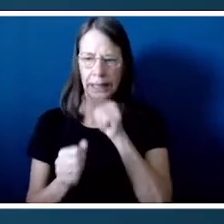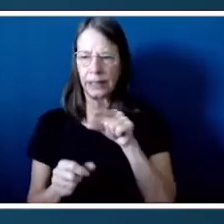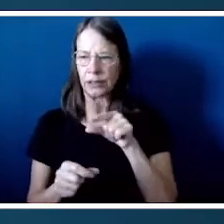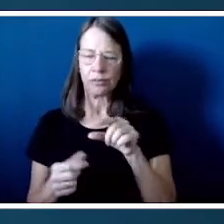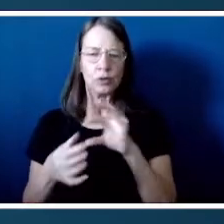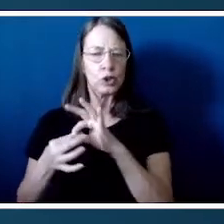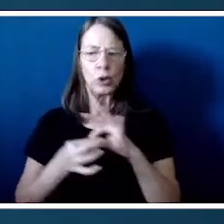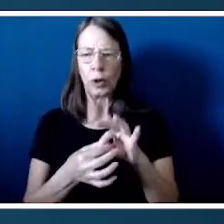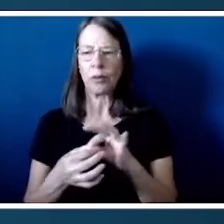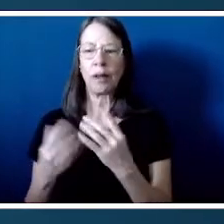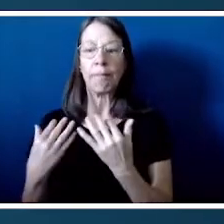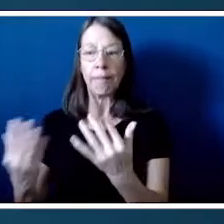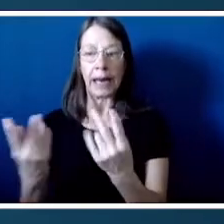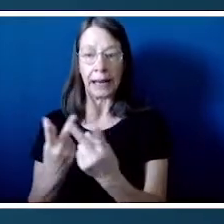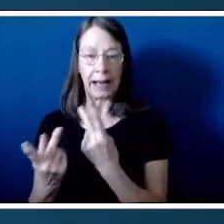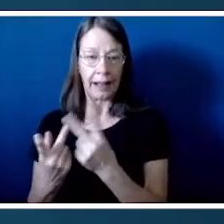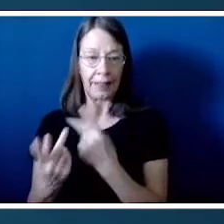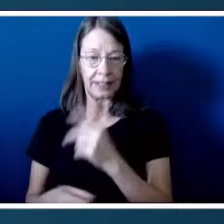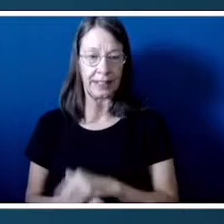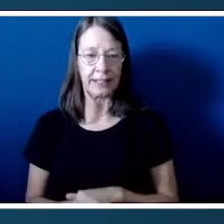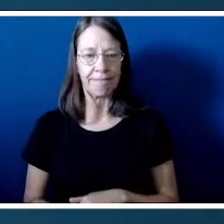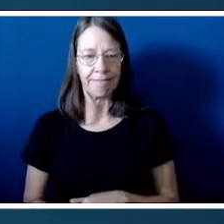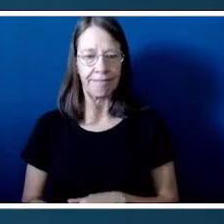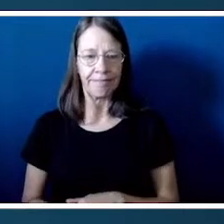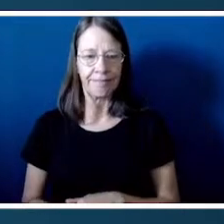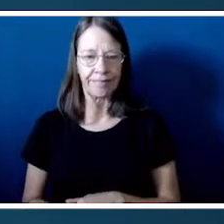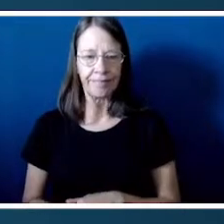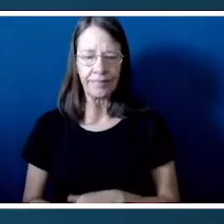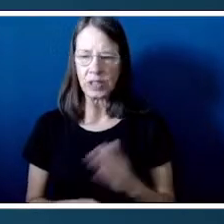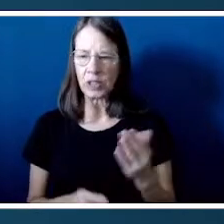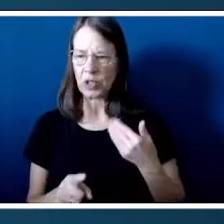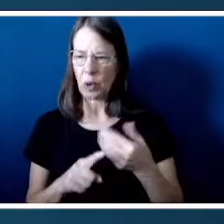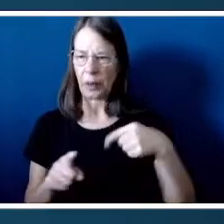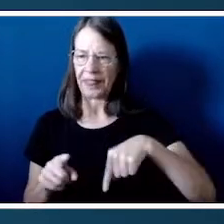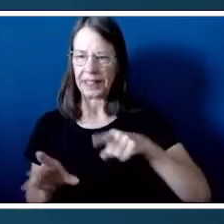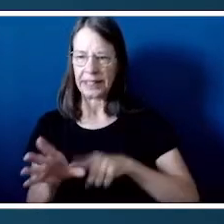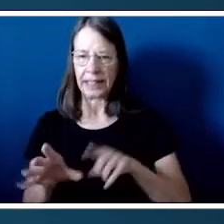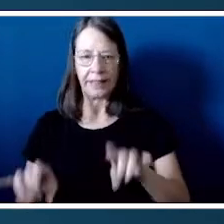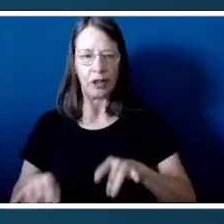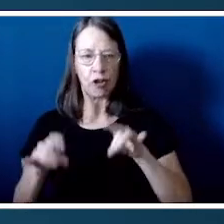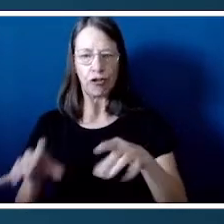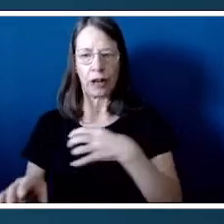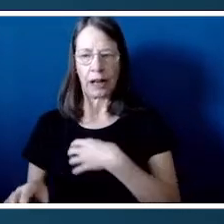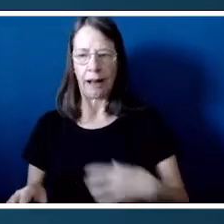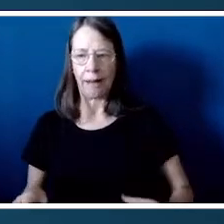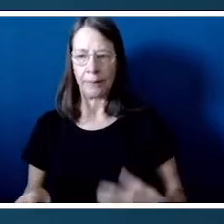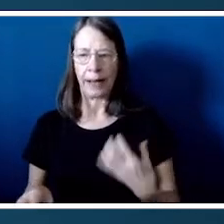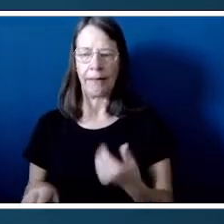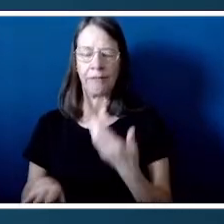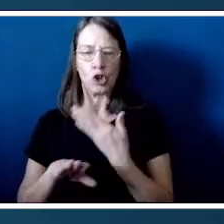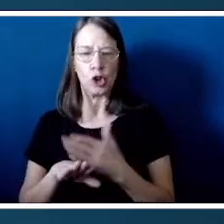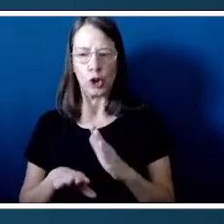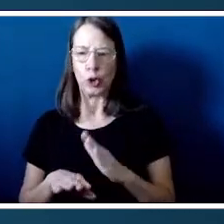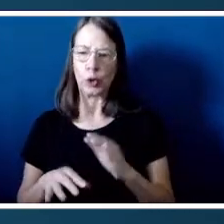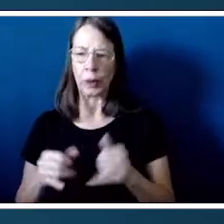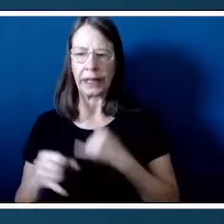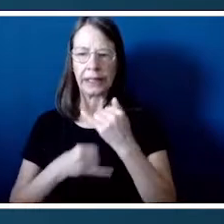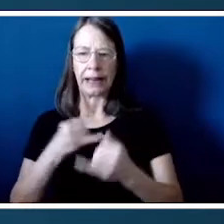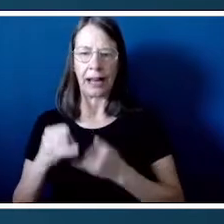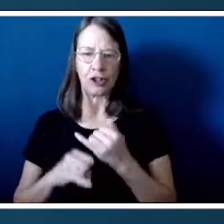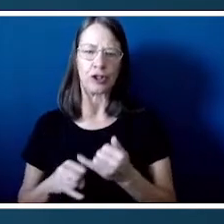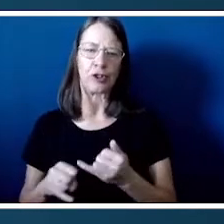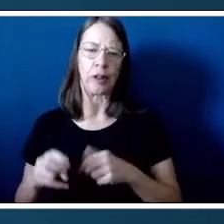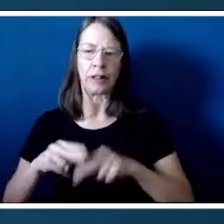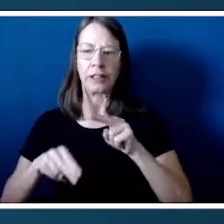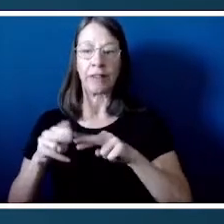is today. In a year when the Australian government released its new international development policy, and when